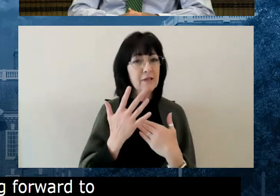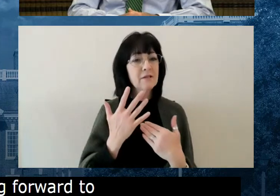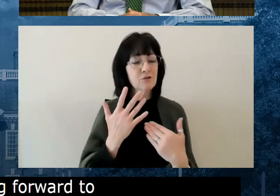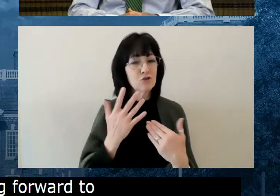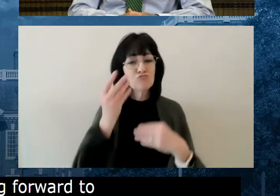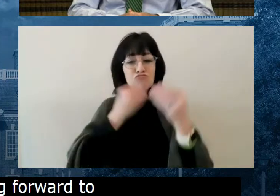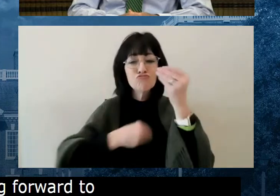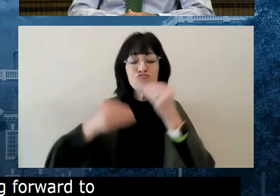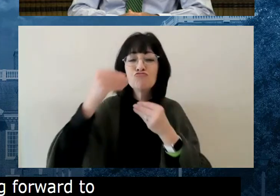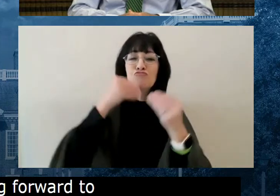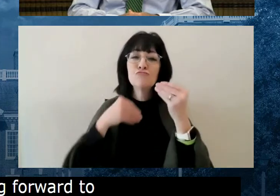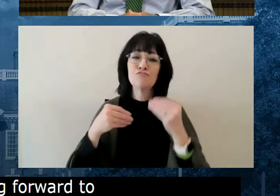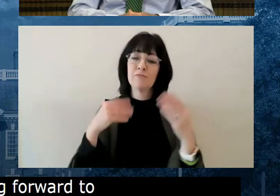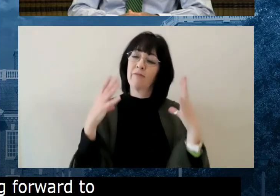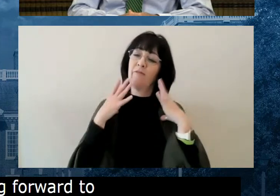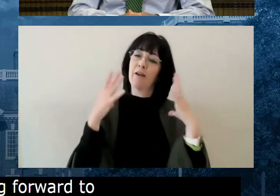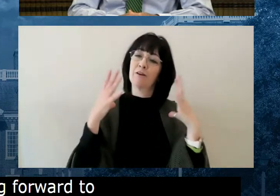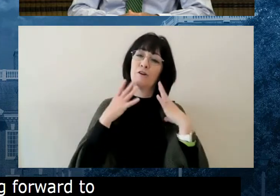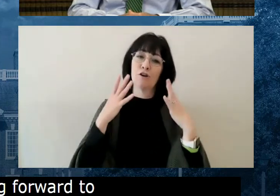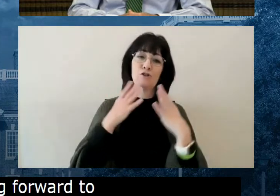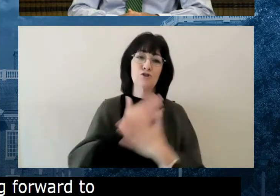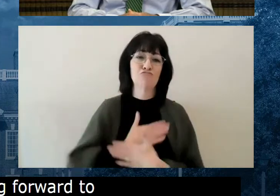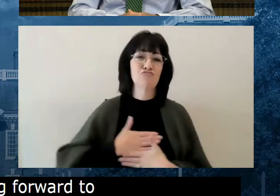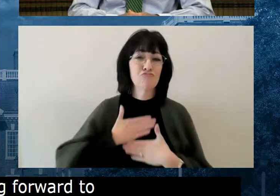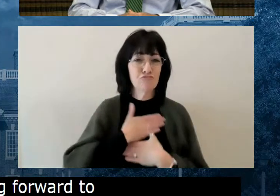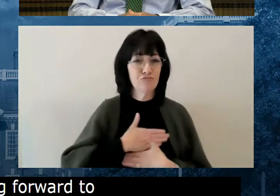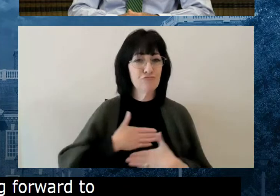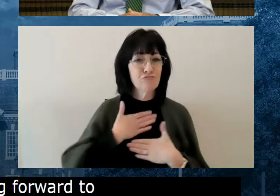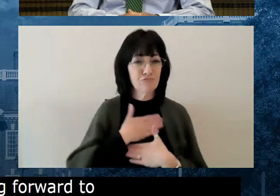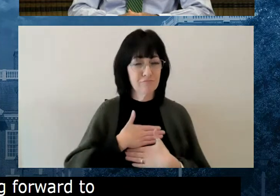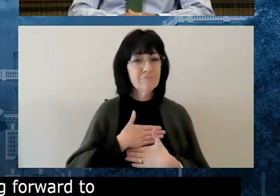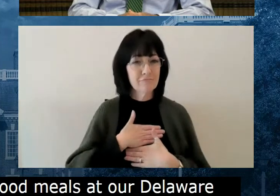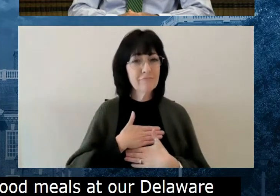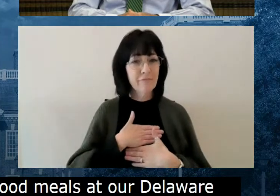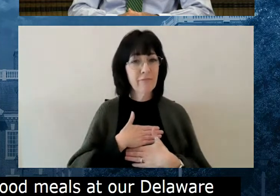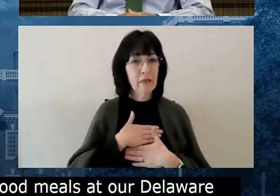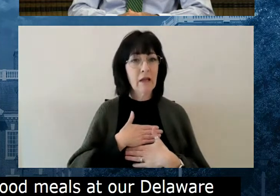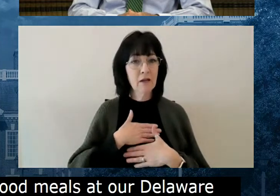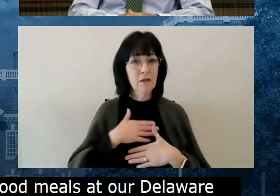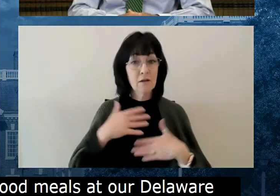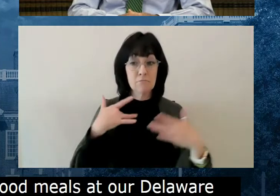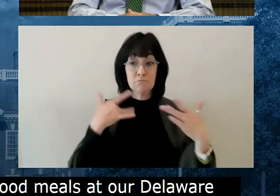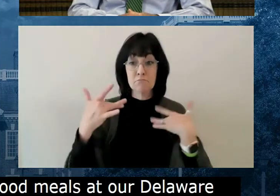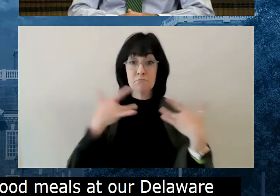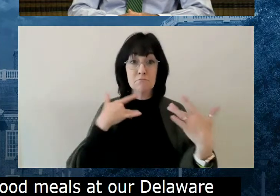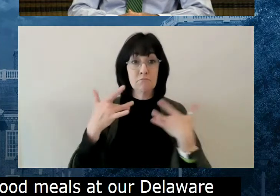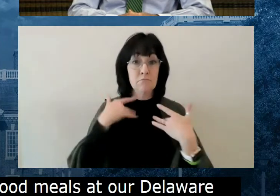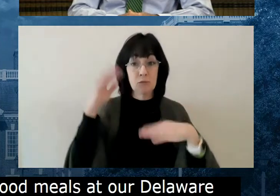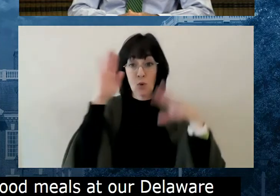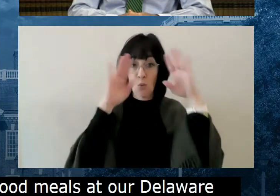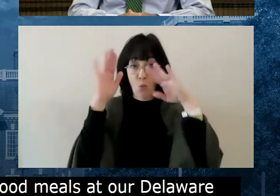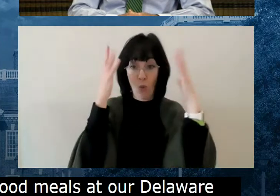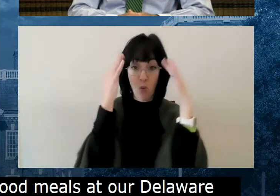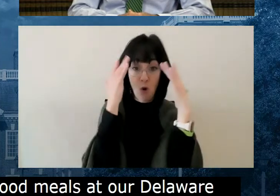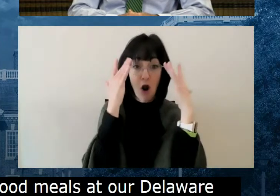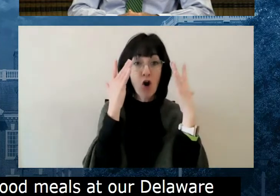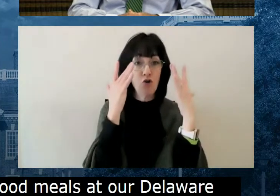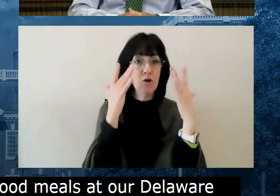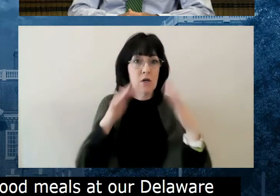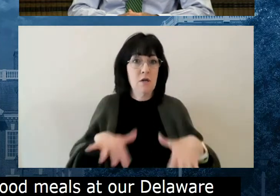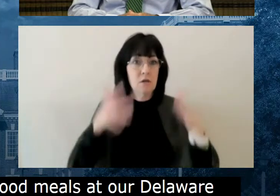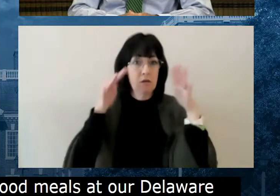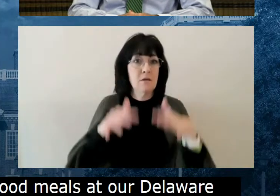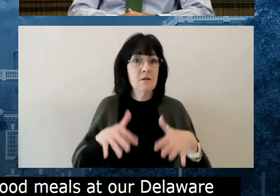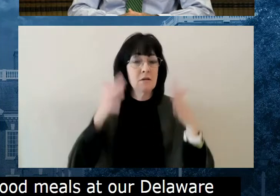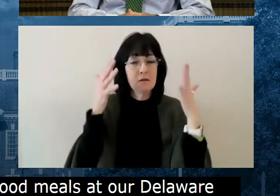our Delaware restaurants, and just lowering the anxiety level for everybody in our state. I want to